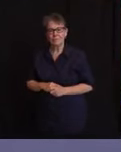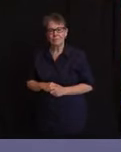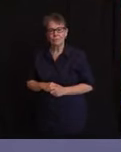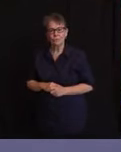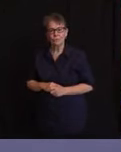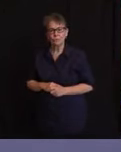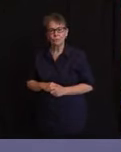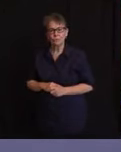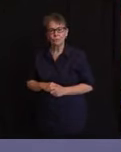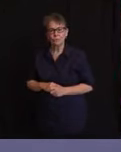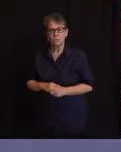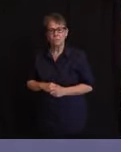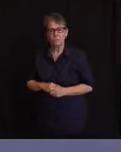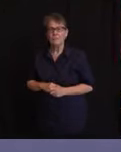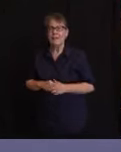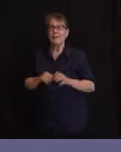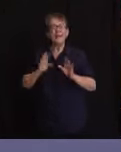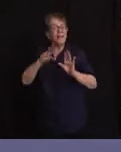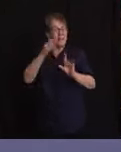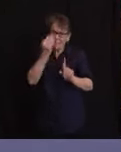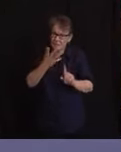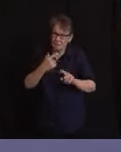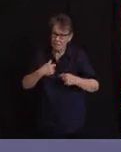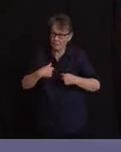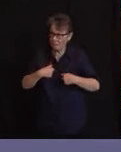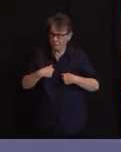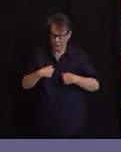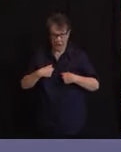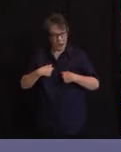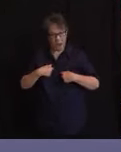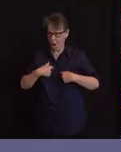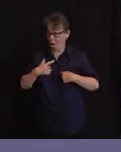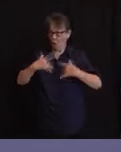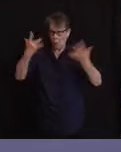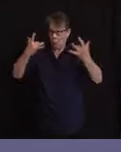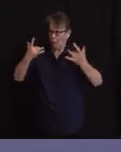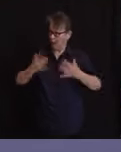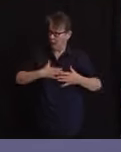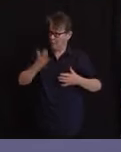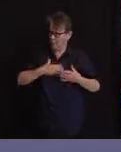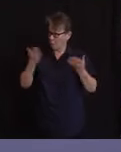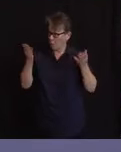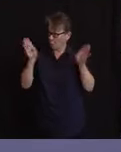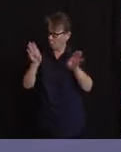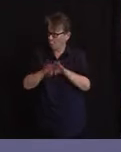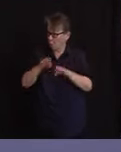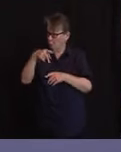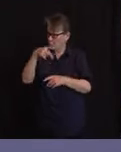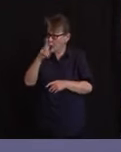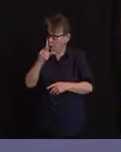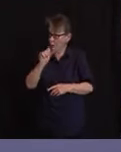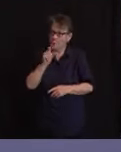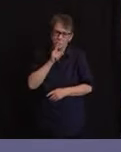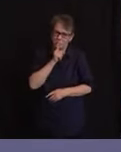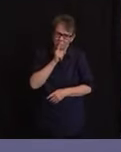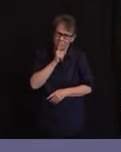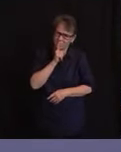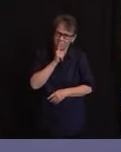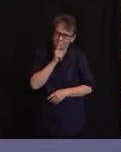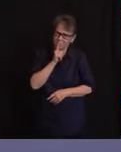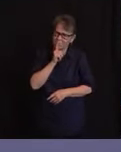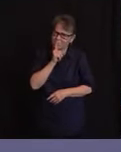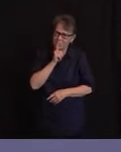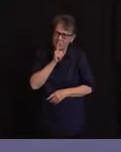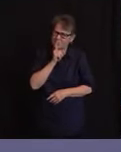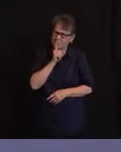rural parts of the state, you know, come on, we're less densely populated. And the answer is yes.